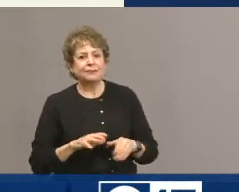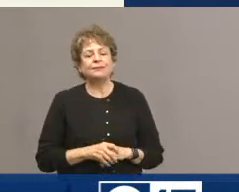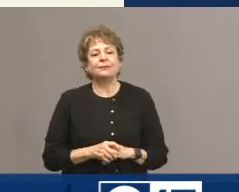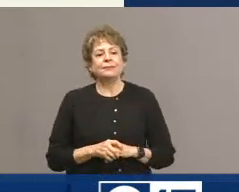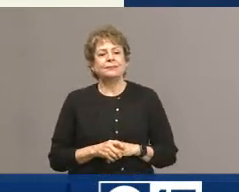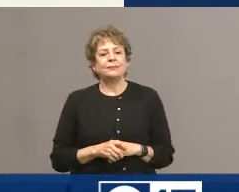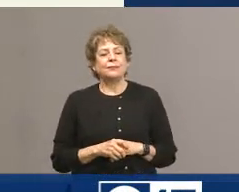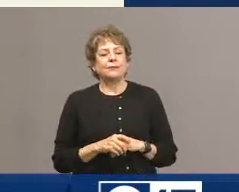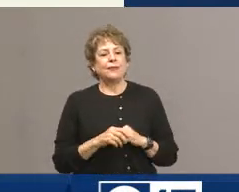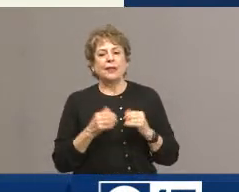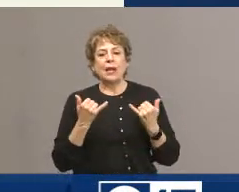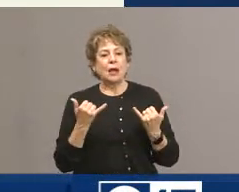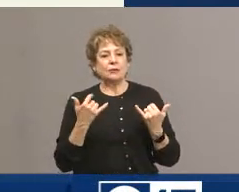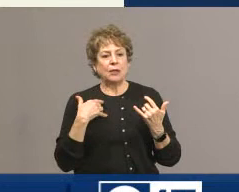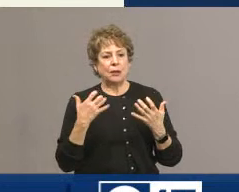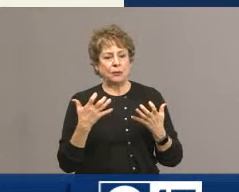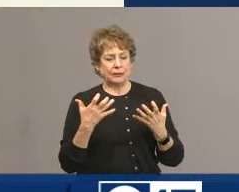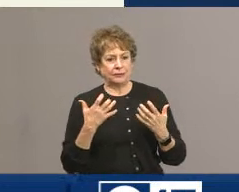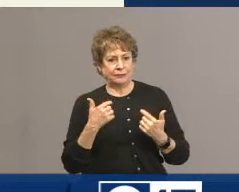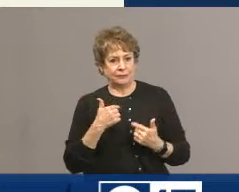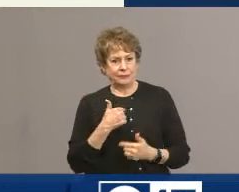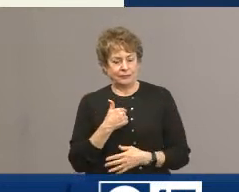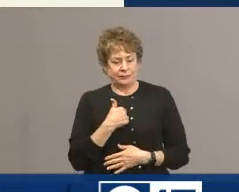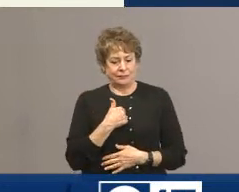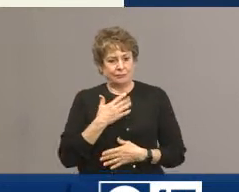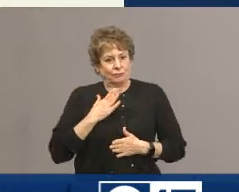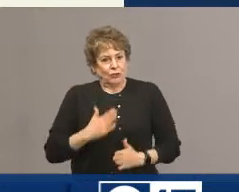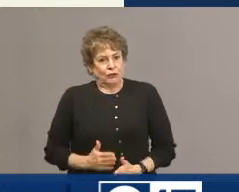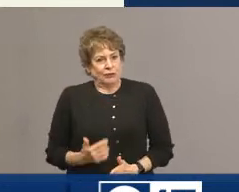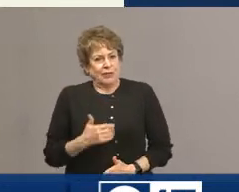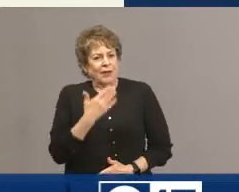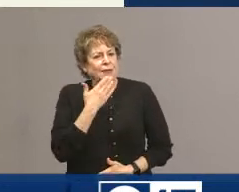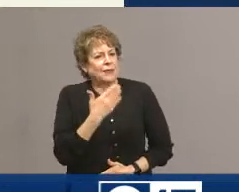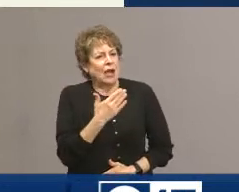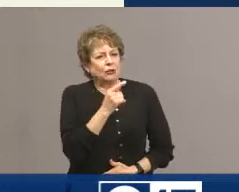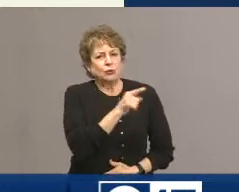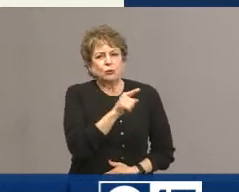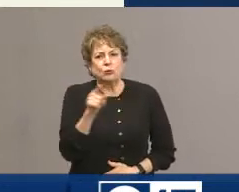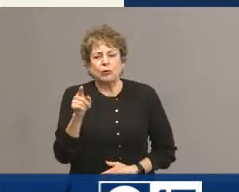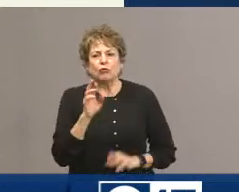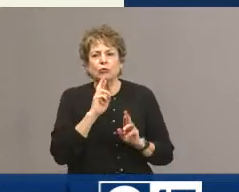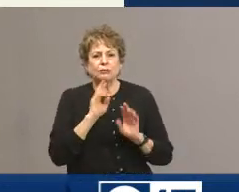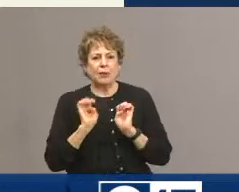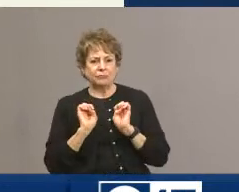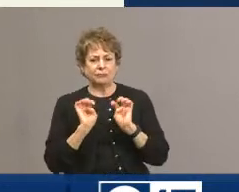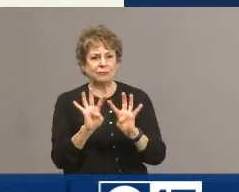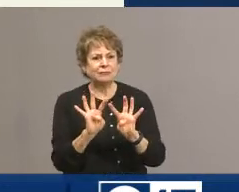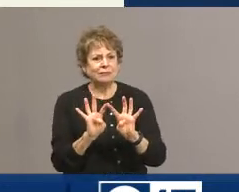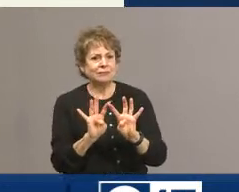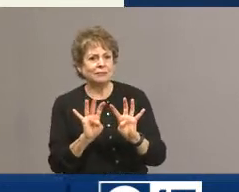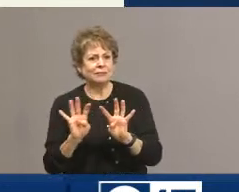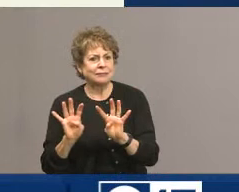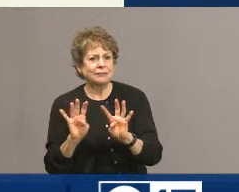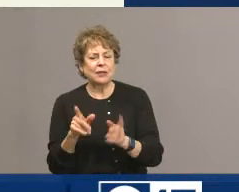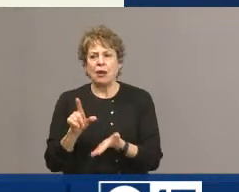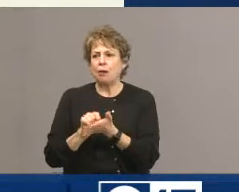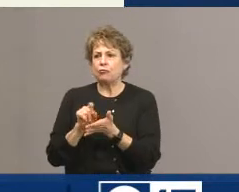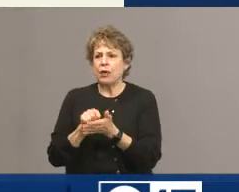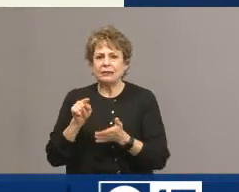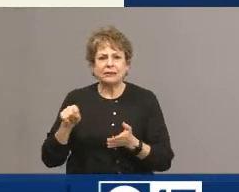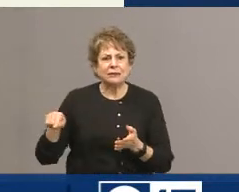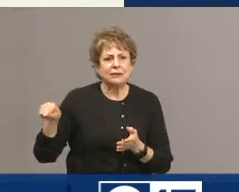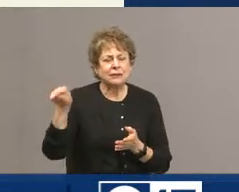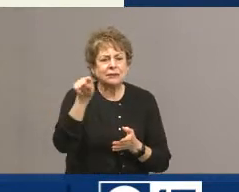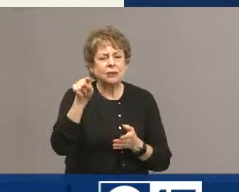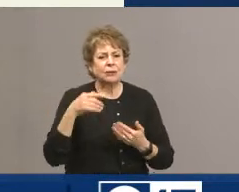the press and to the assembled media. I made an ask last Thursday